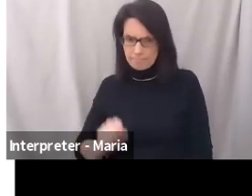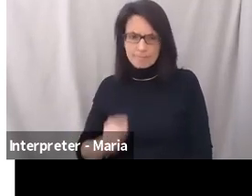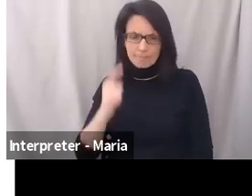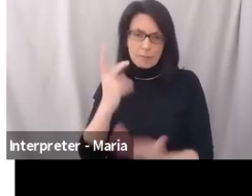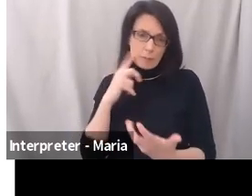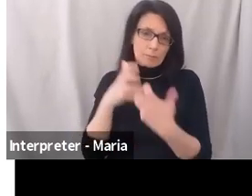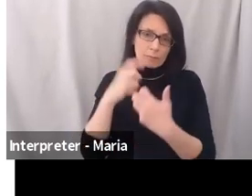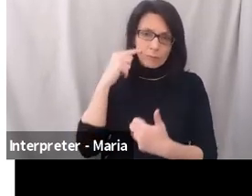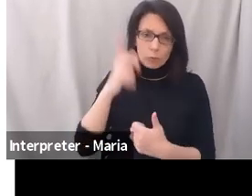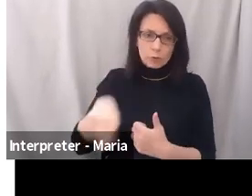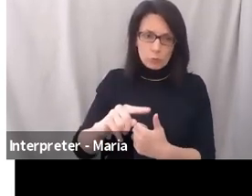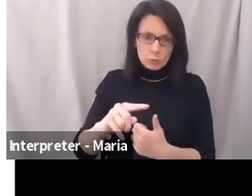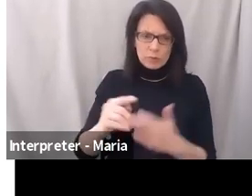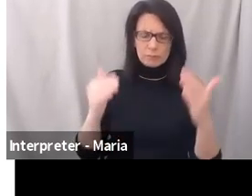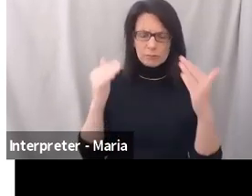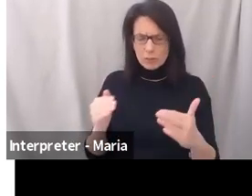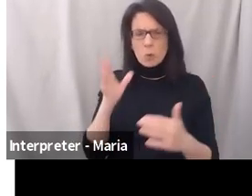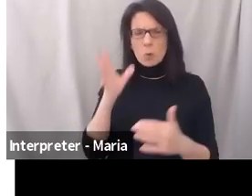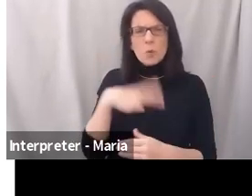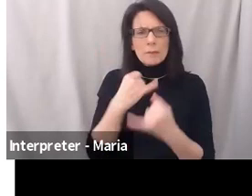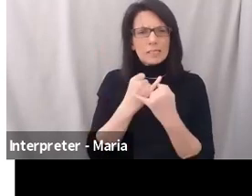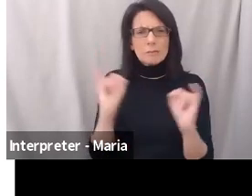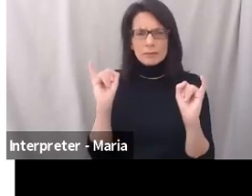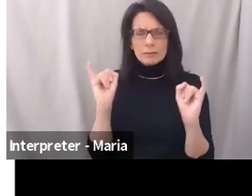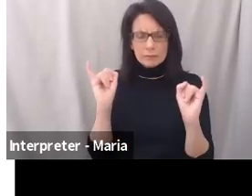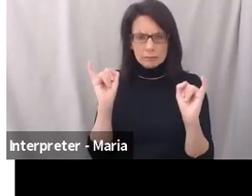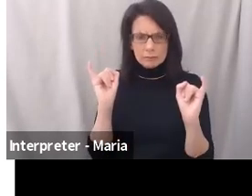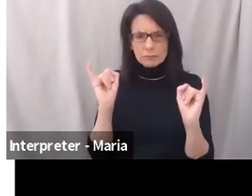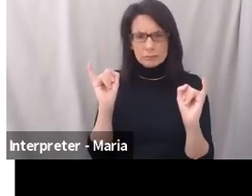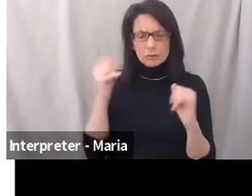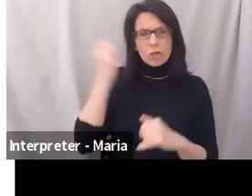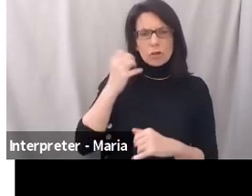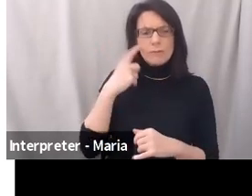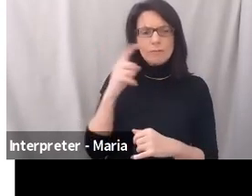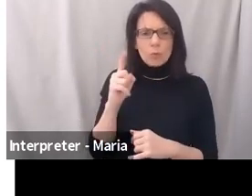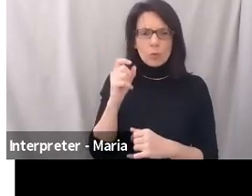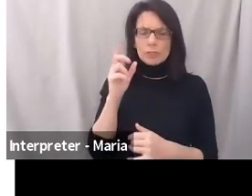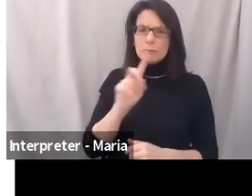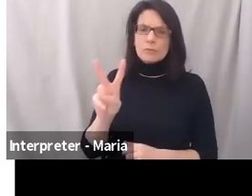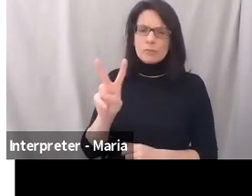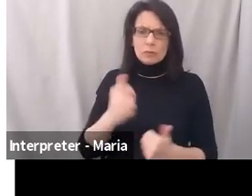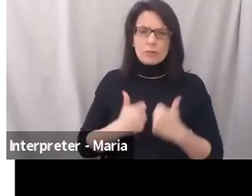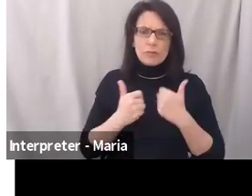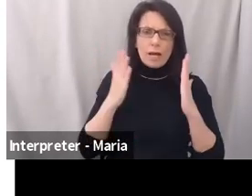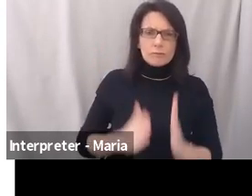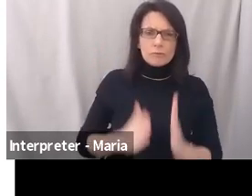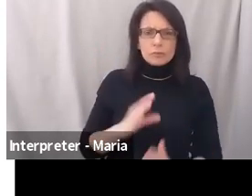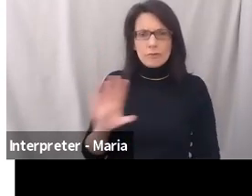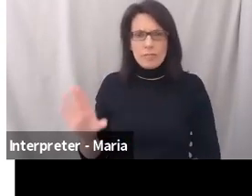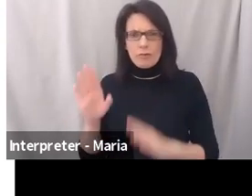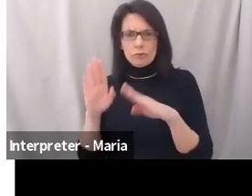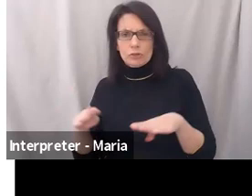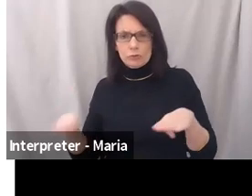is also Women's Independence Scholarship for domestic violence survivors and their children. Definitely check that